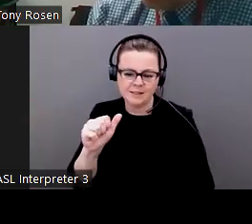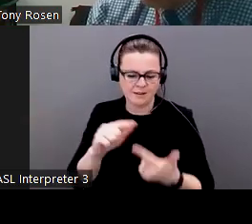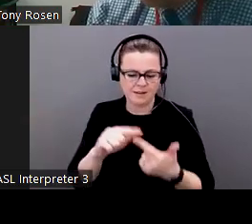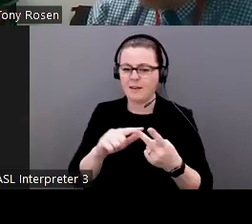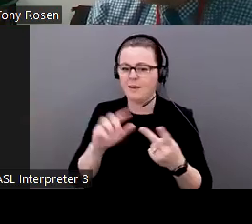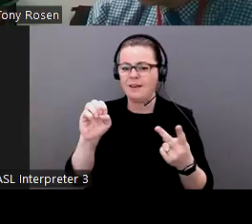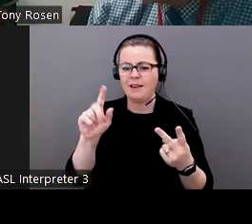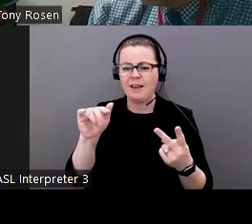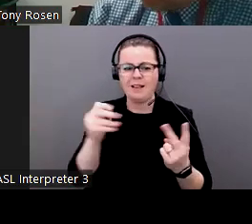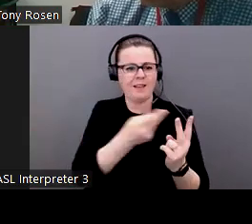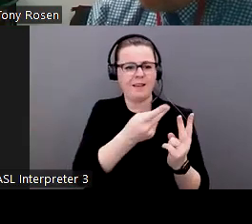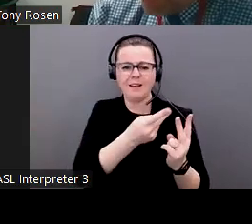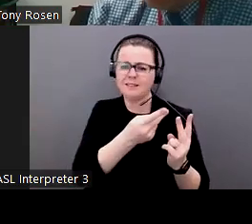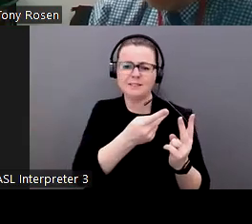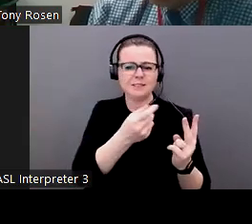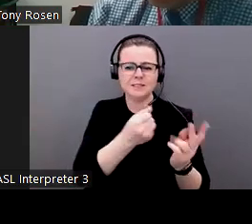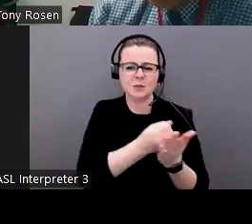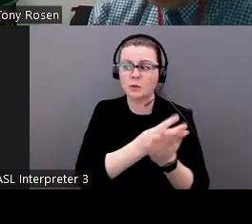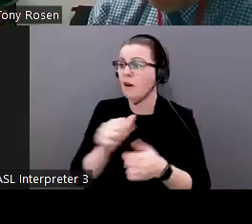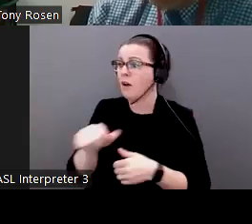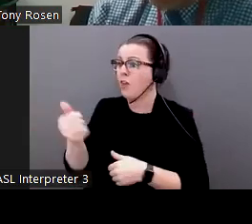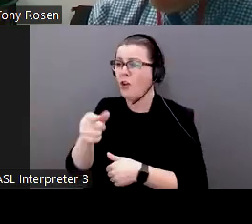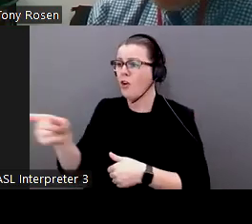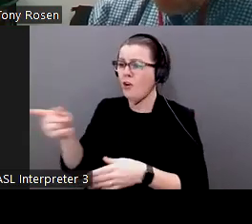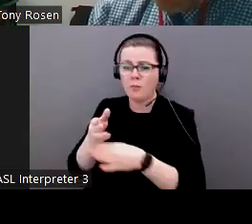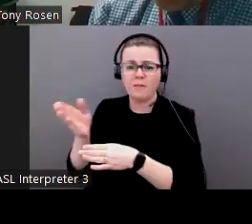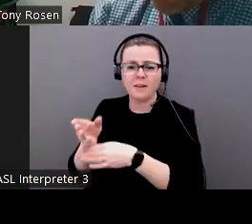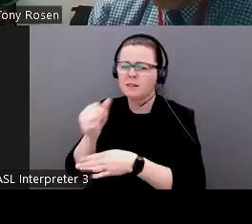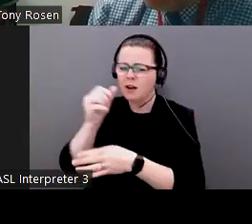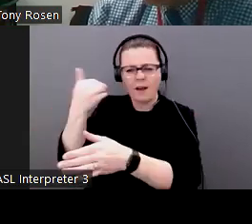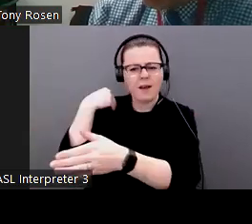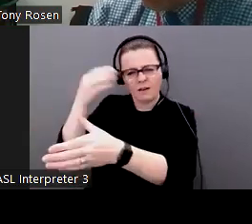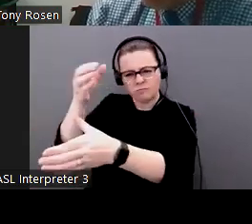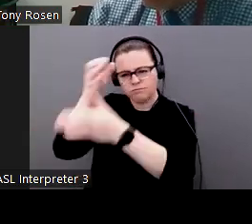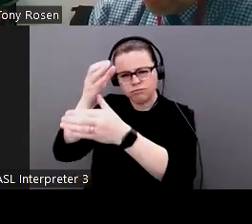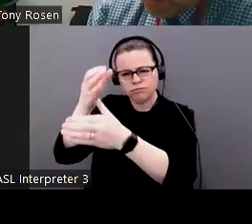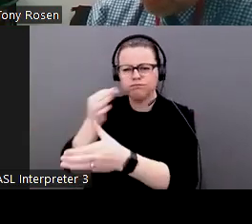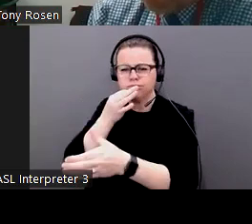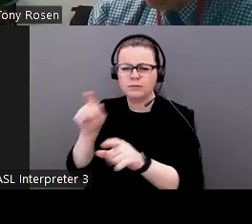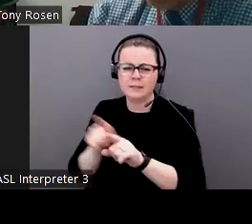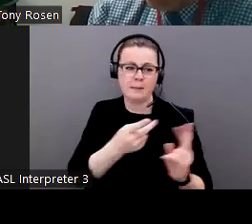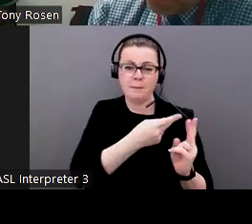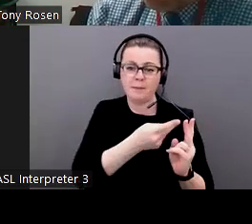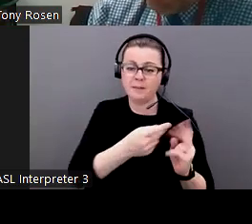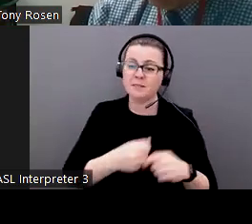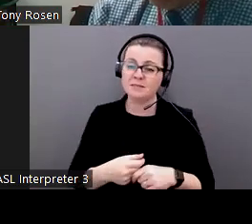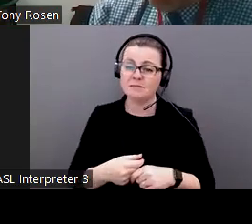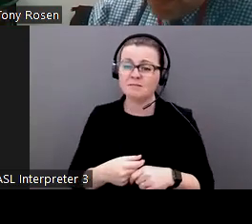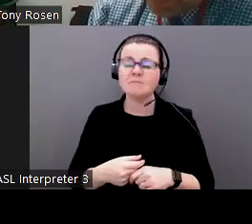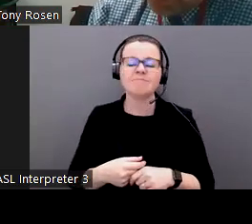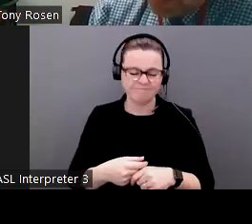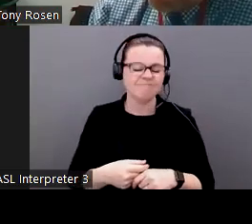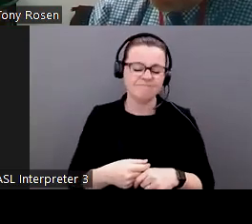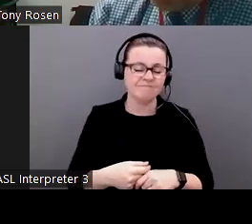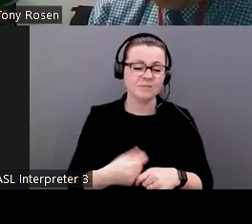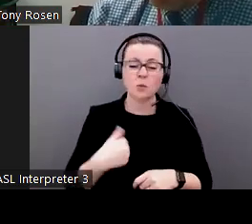knowledge that they just don't have. And that's something that we think is really exciting, because we can